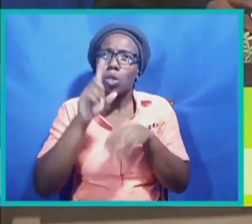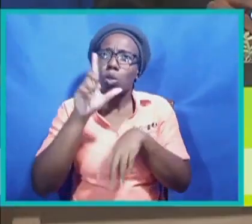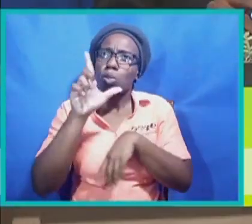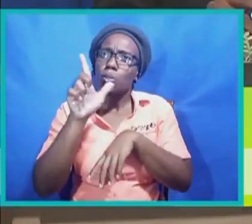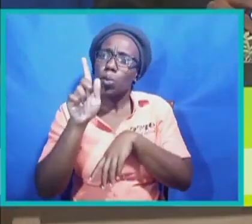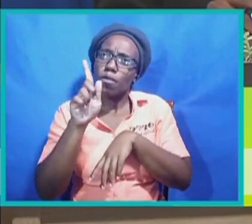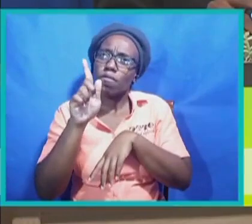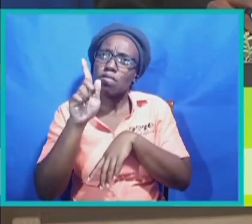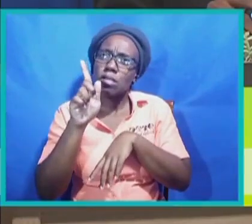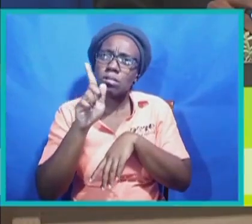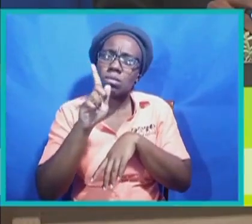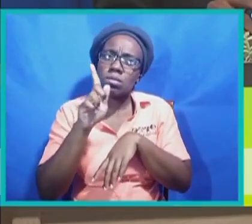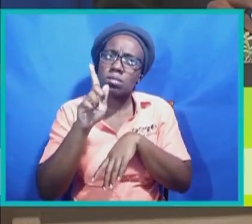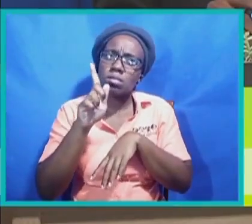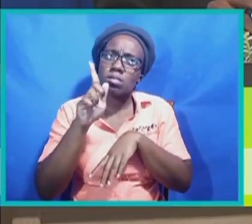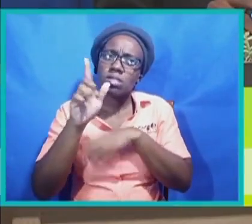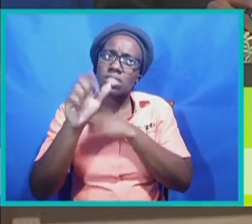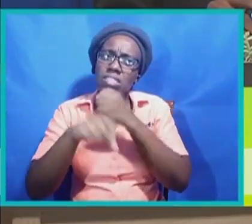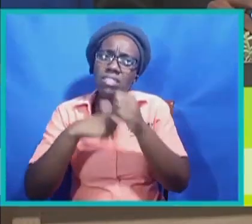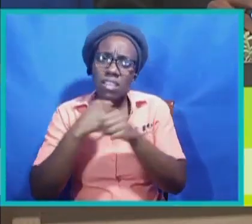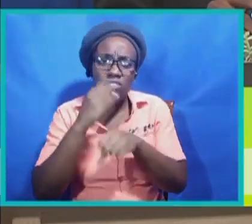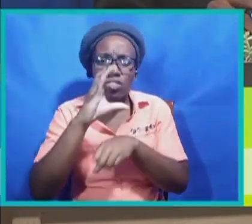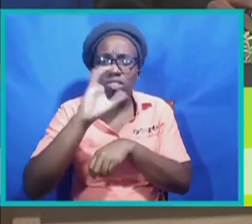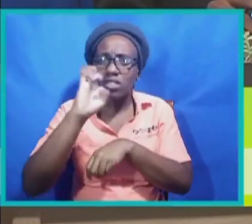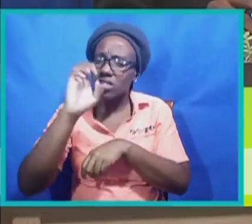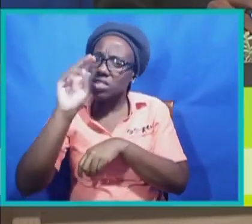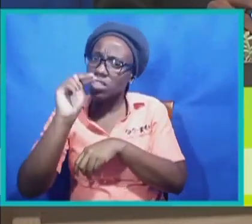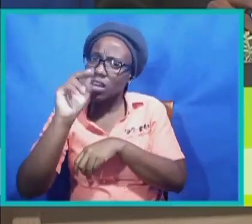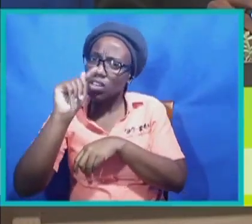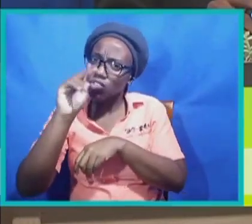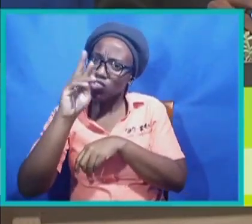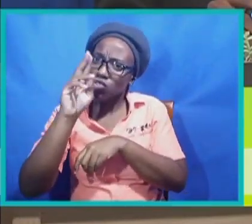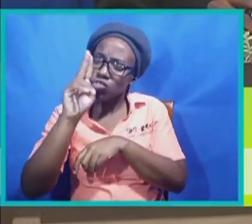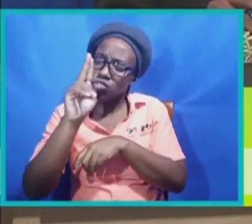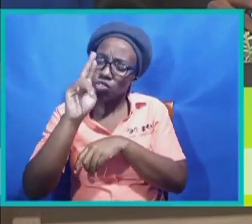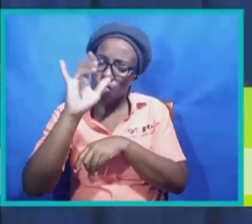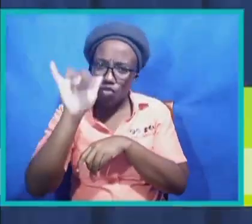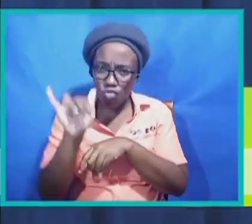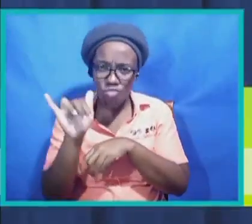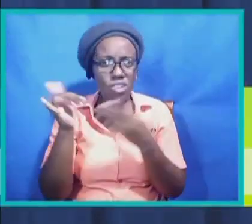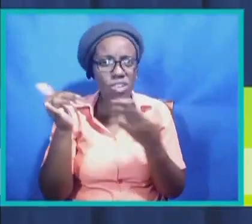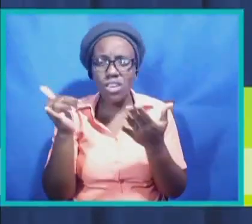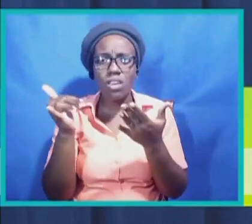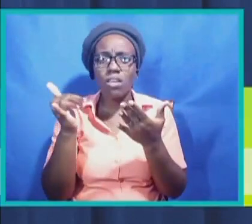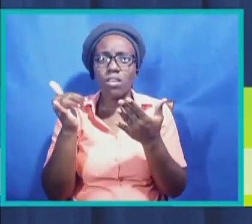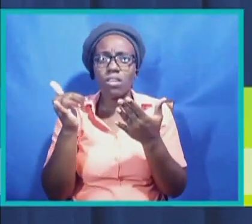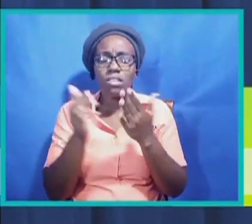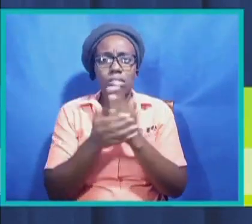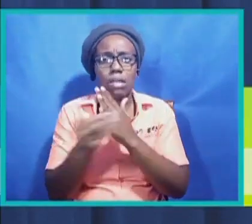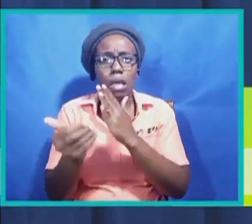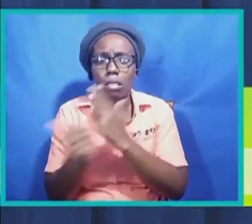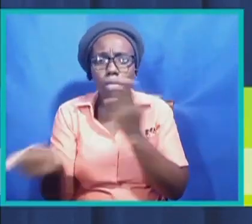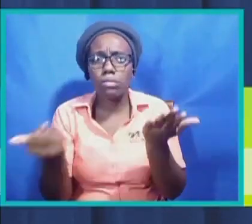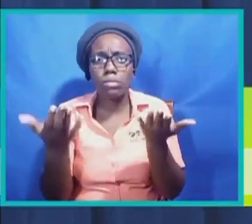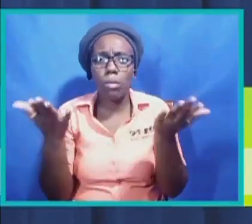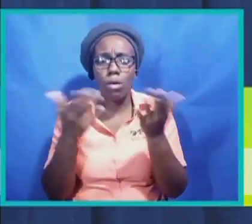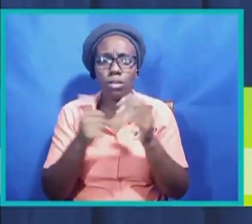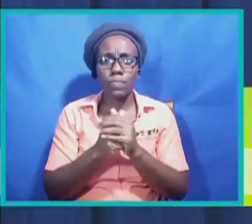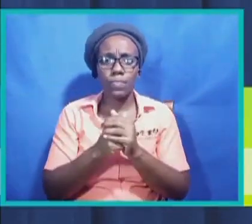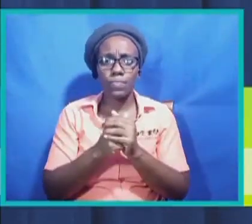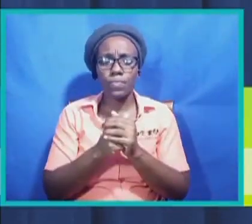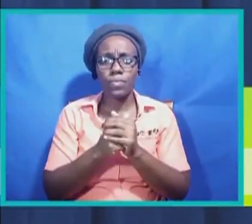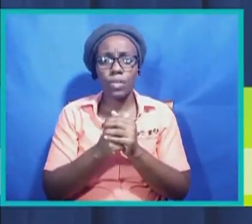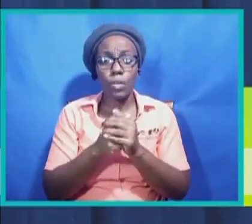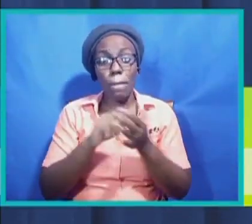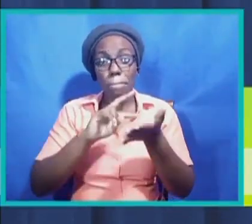It is a requirement to review the curriculum over cycles. And